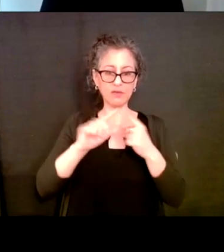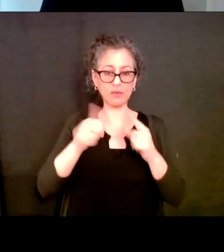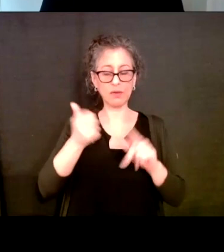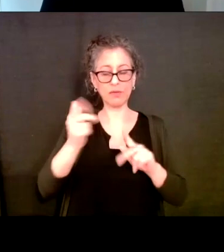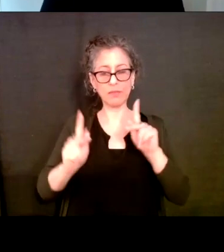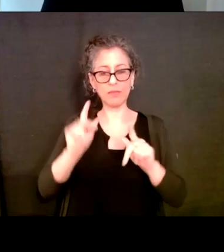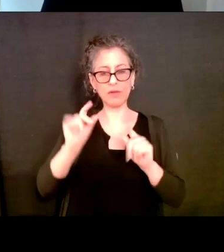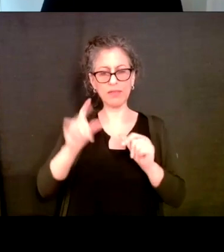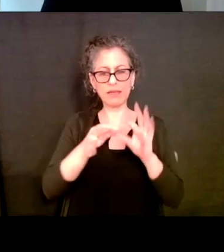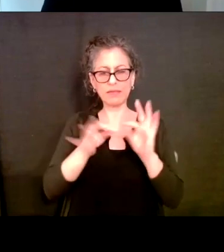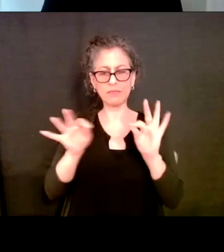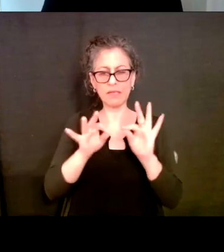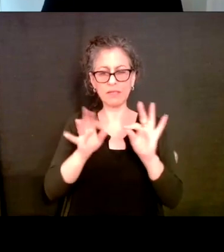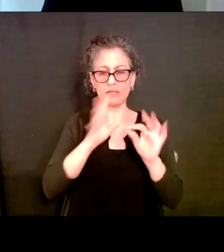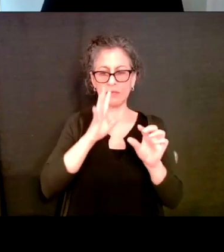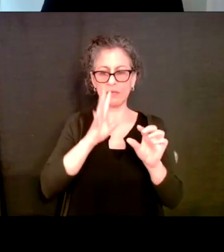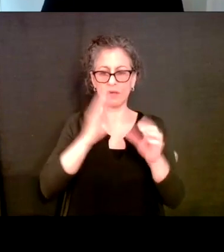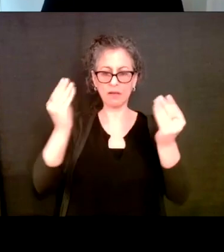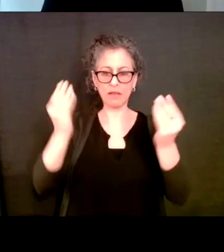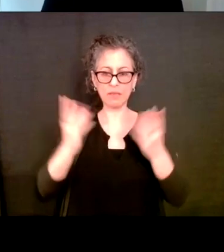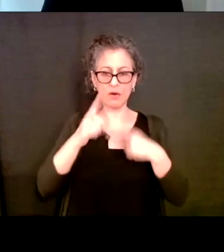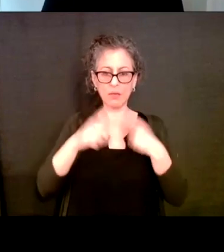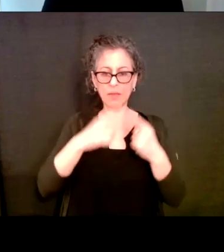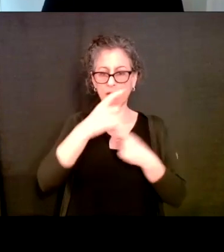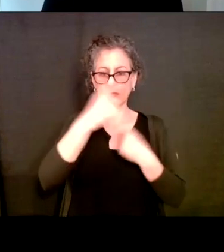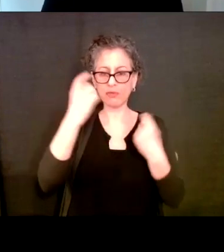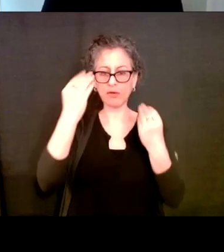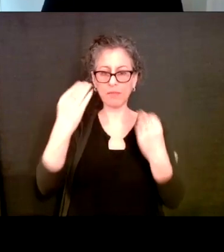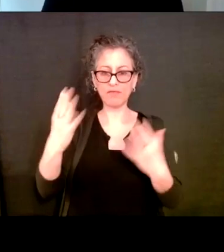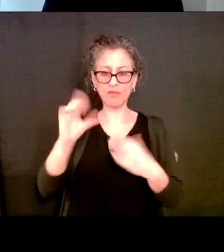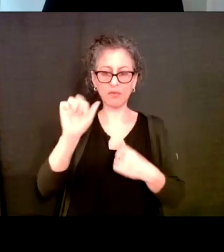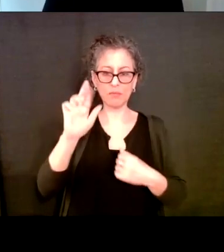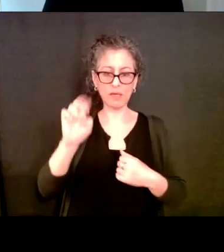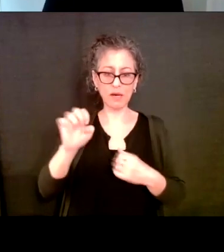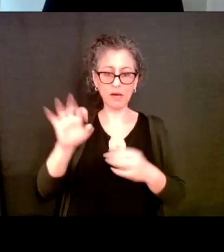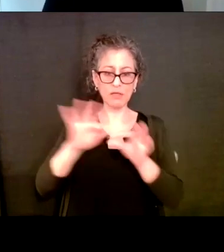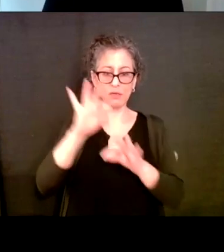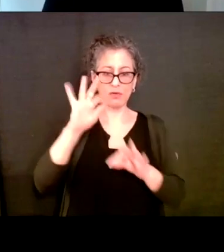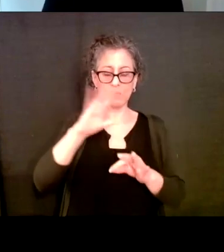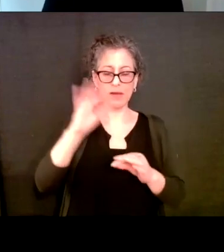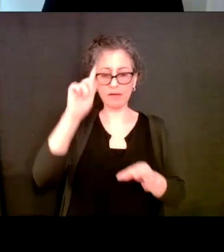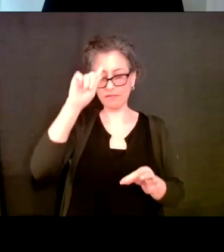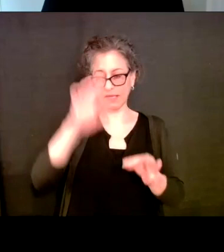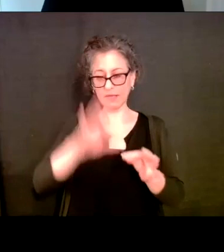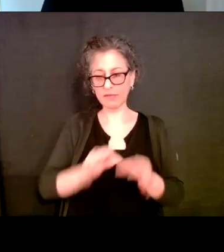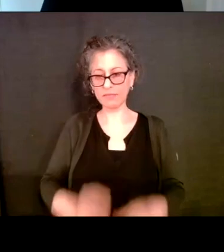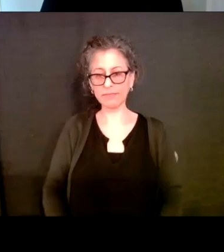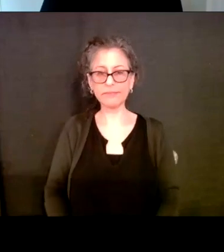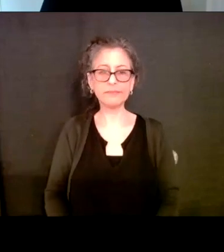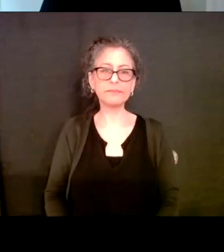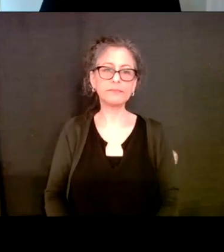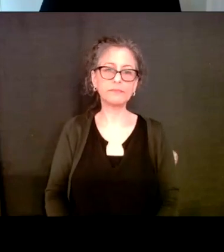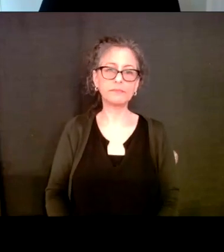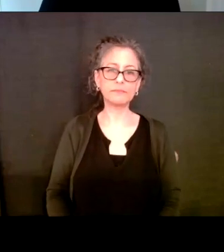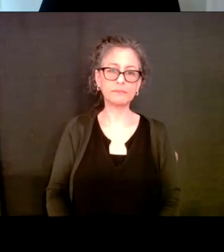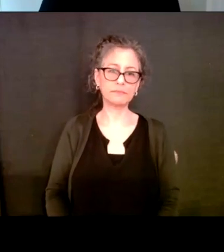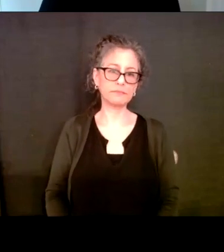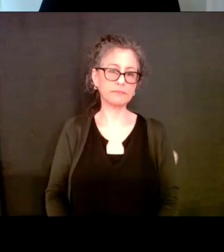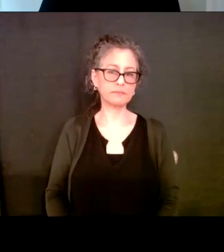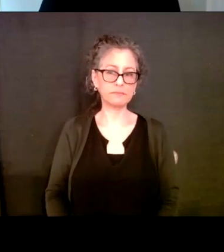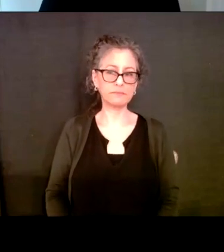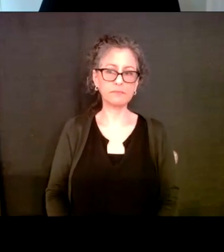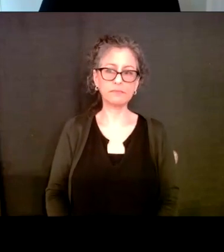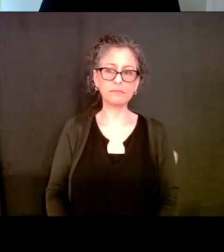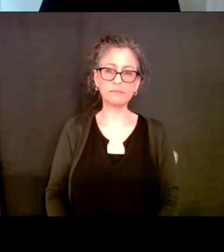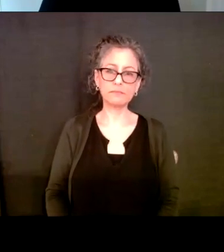speak to me about trauma-informed care and spirituality and faith. So a little bit